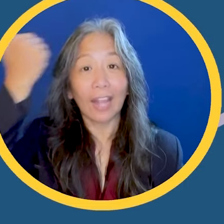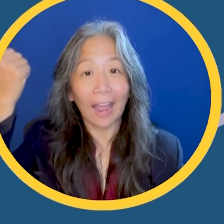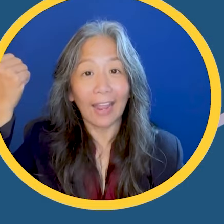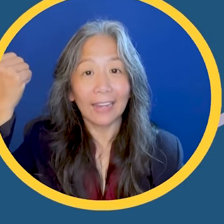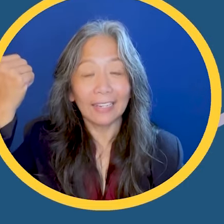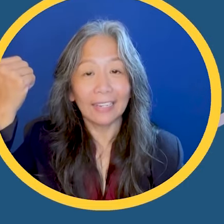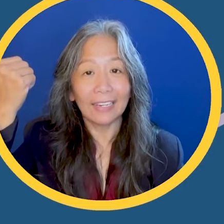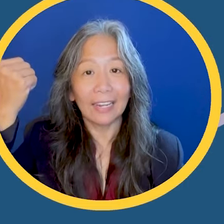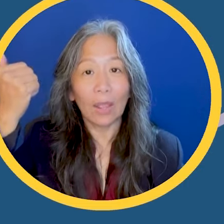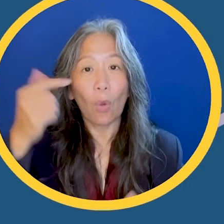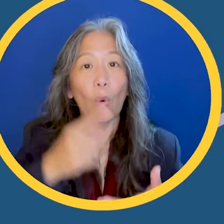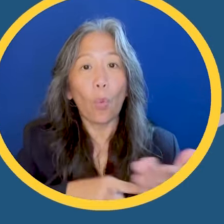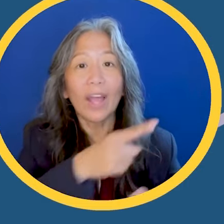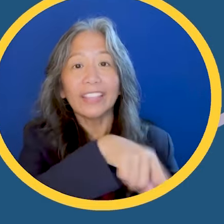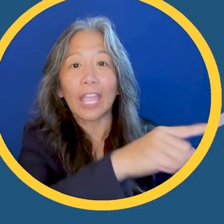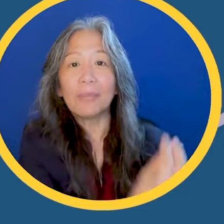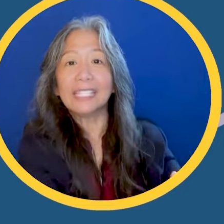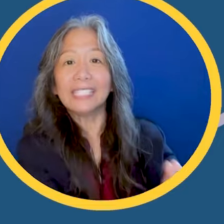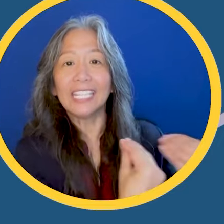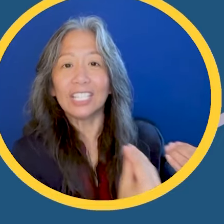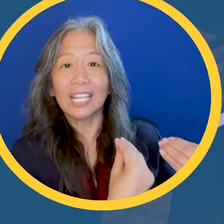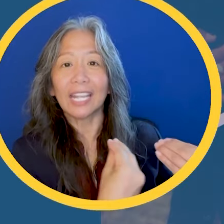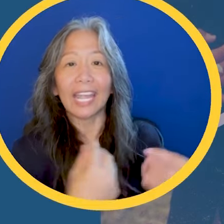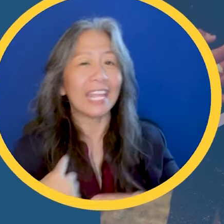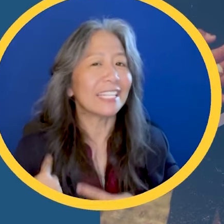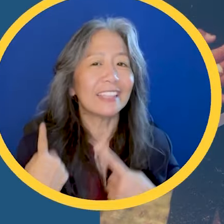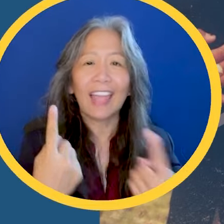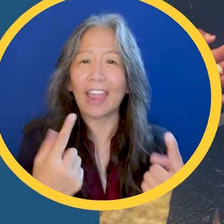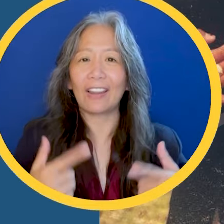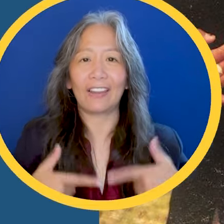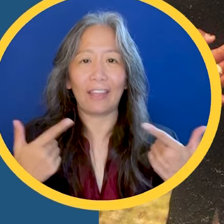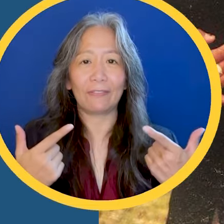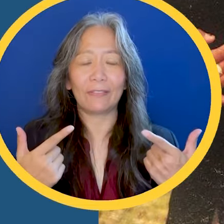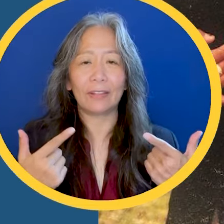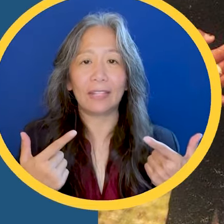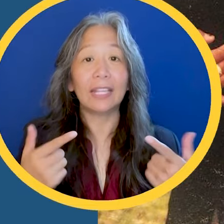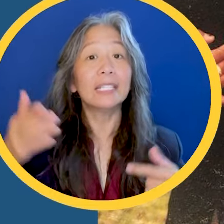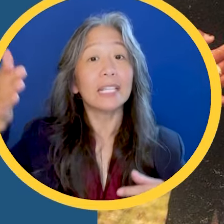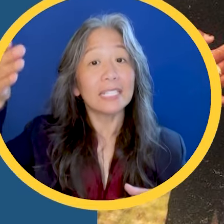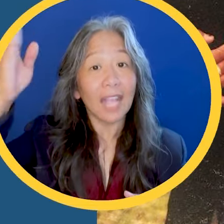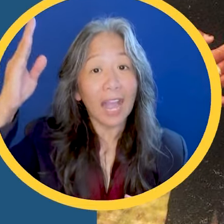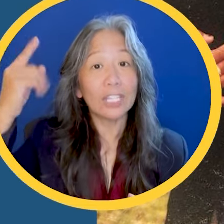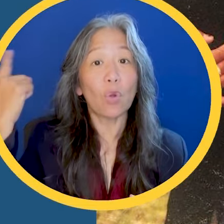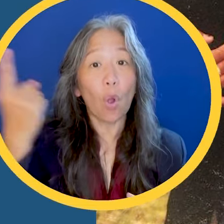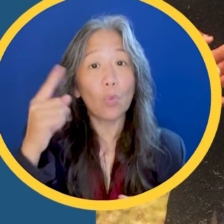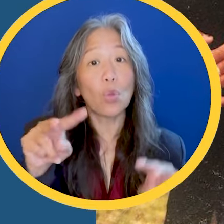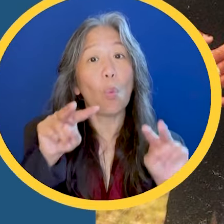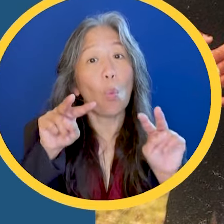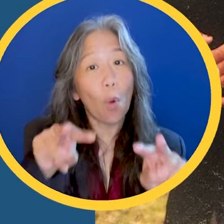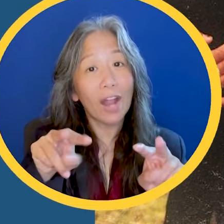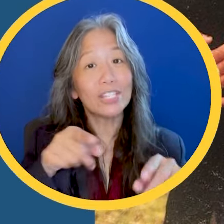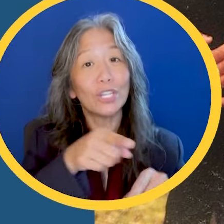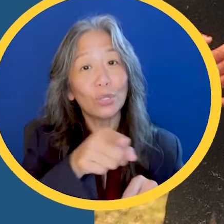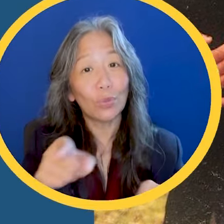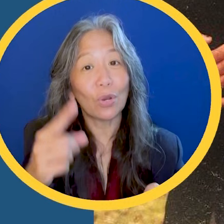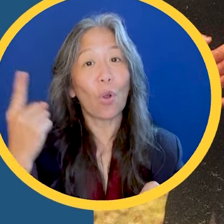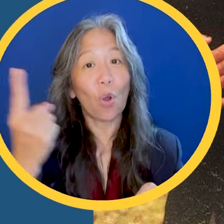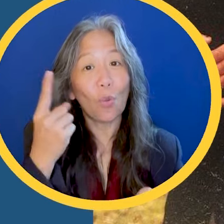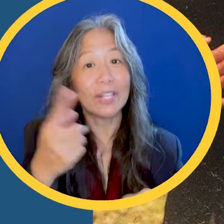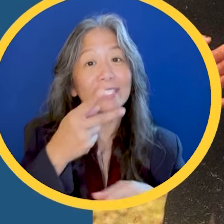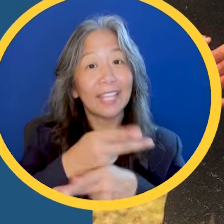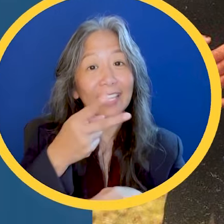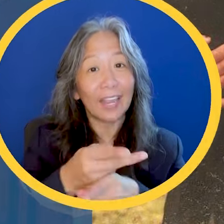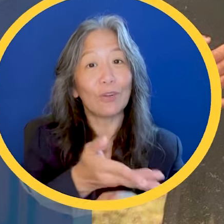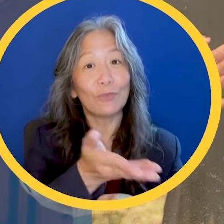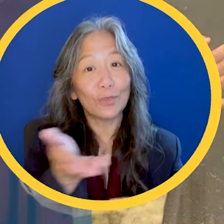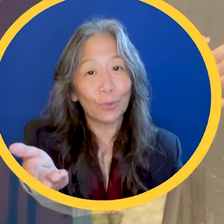forgot what they have been teaching us our entire life, which is God is always watching you, and God will